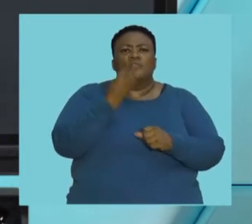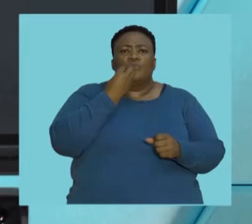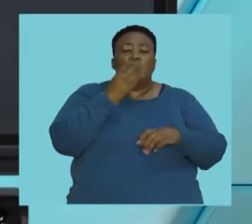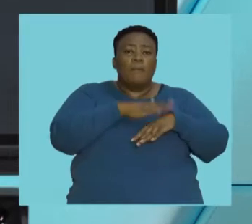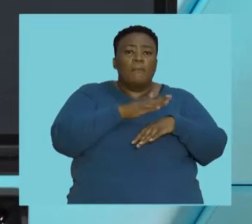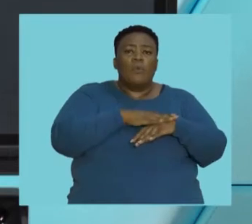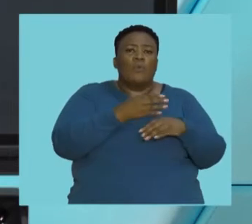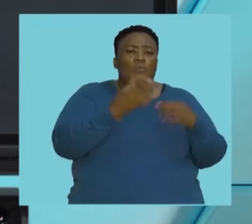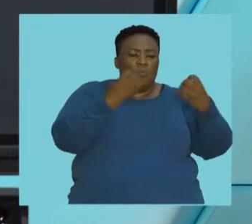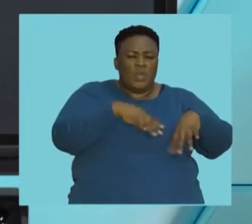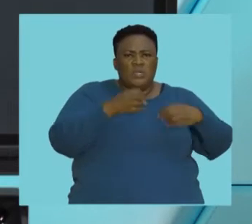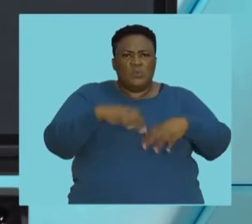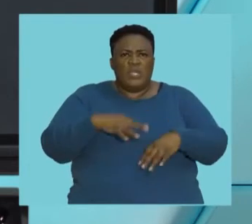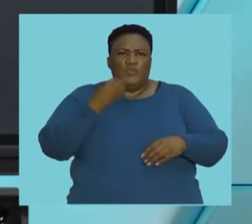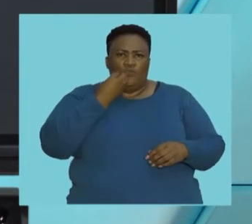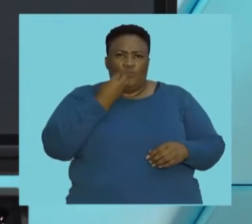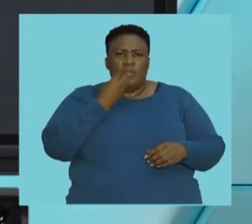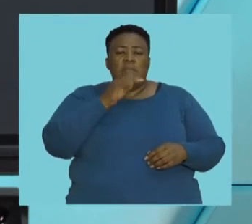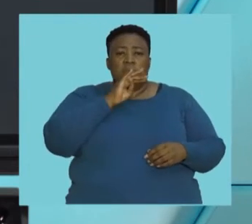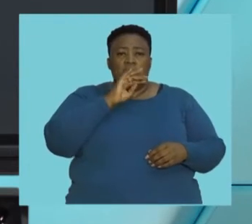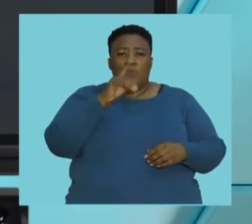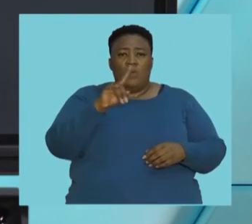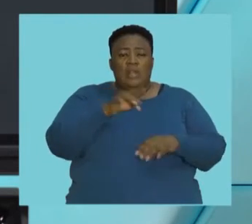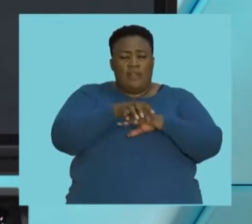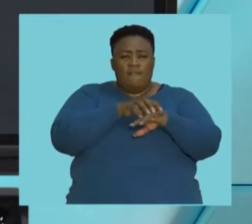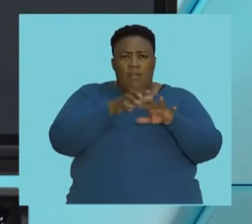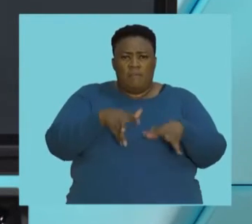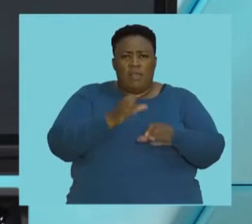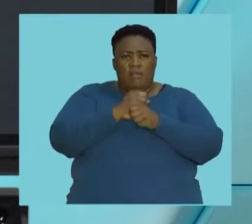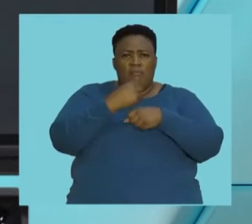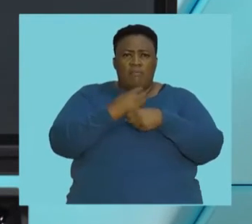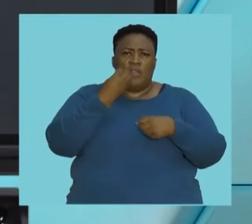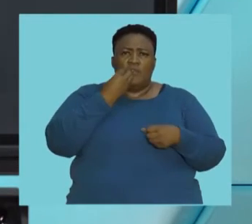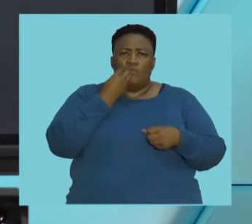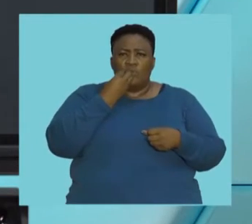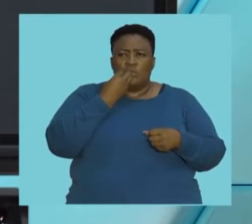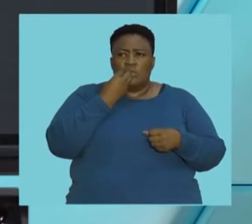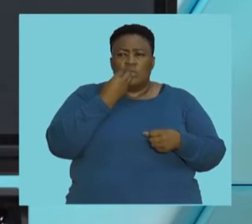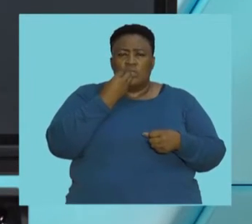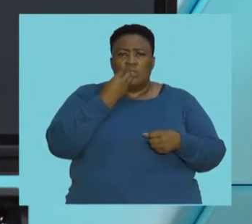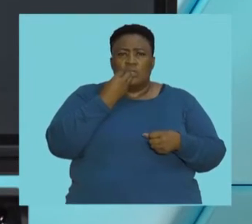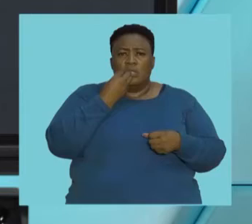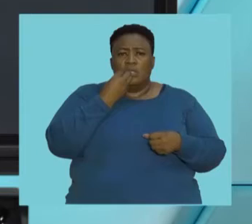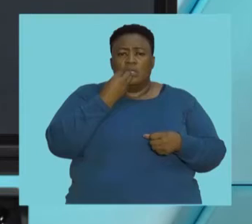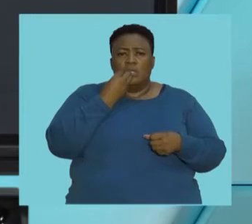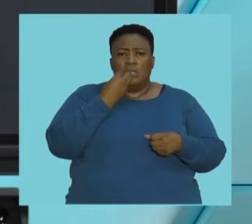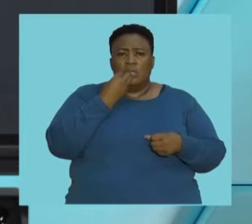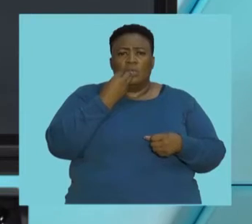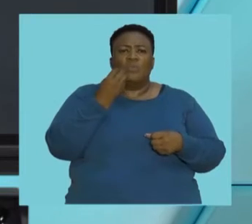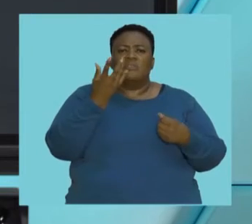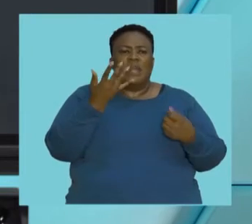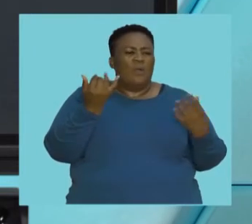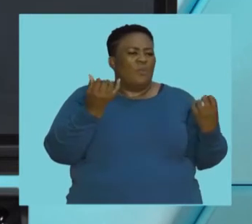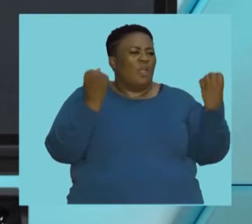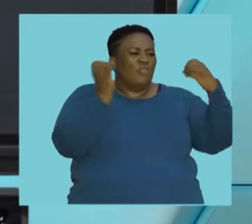So the more we waste, it means that the farmers are producing food that is now not being consumed